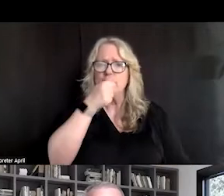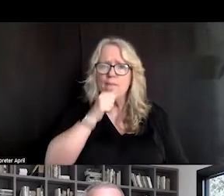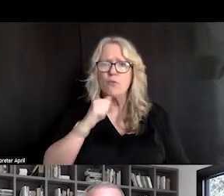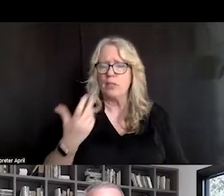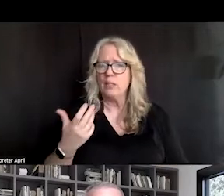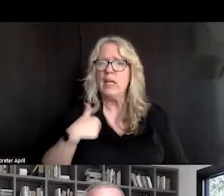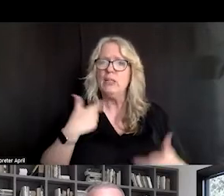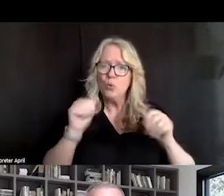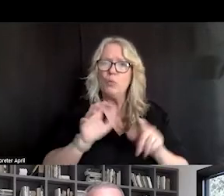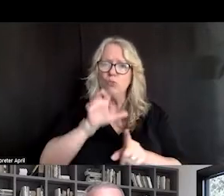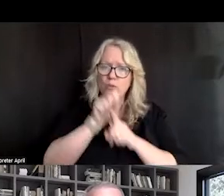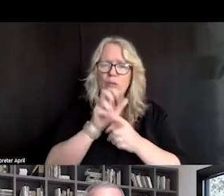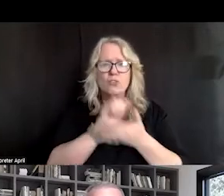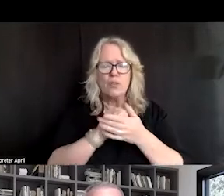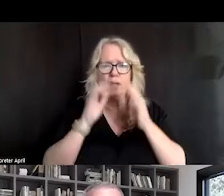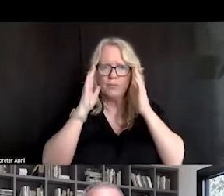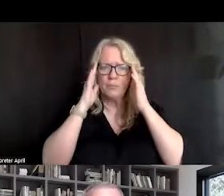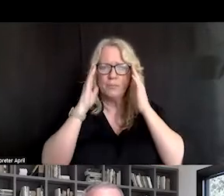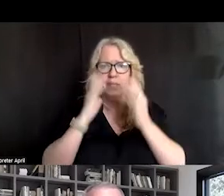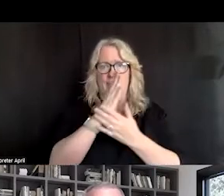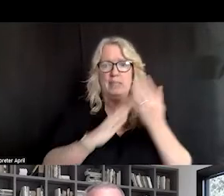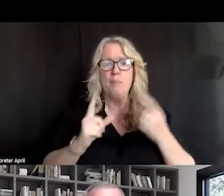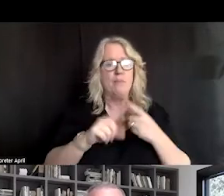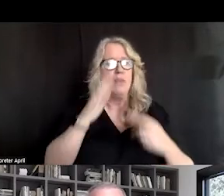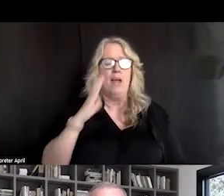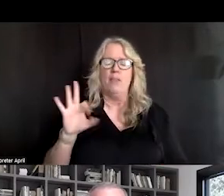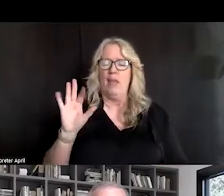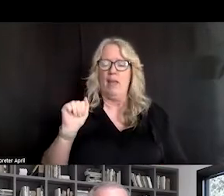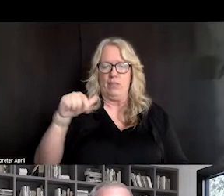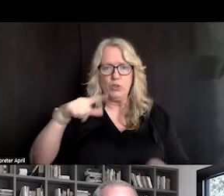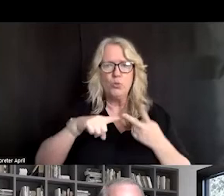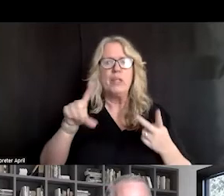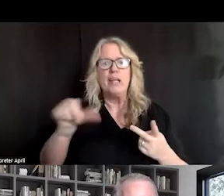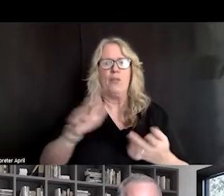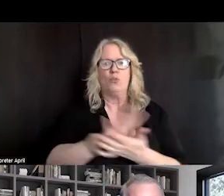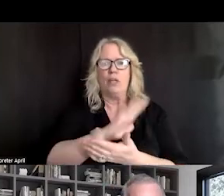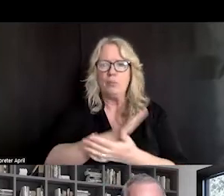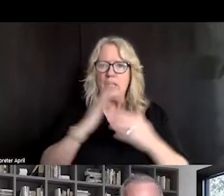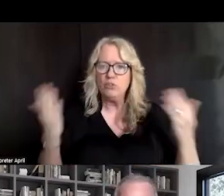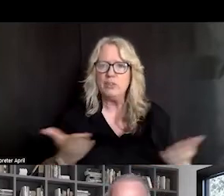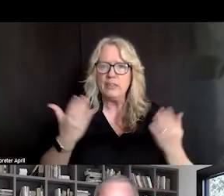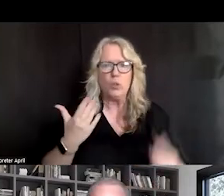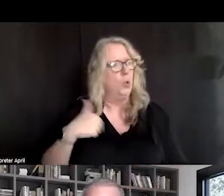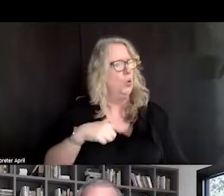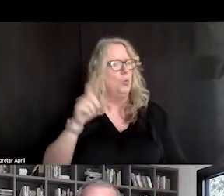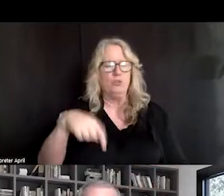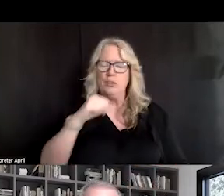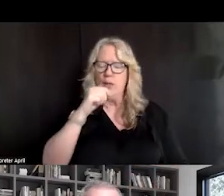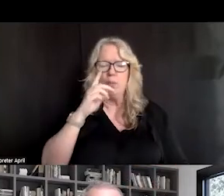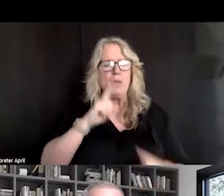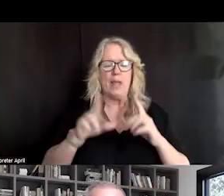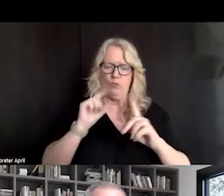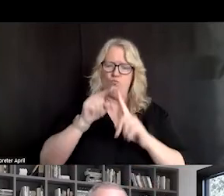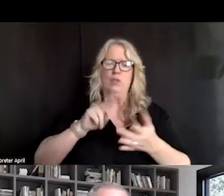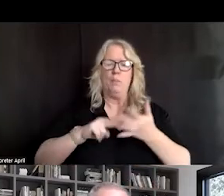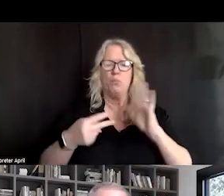think we try to capture that in some of the FAQs and other documentation here, but we should not lose sight that that's really the purpose